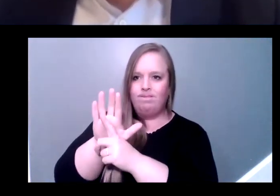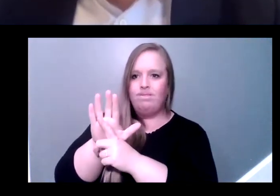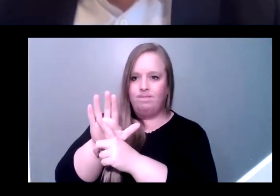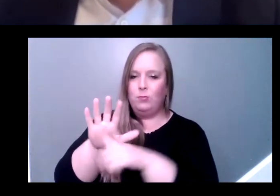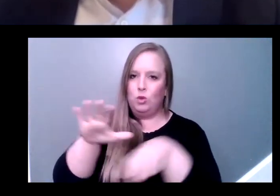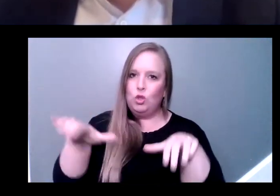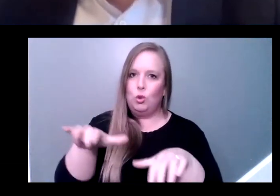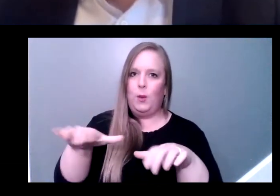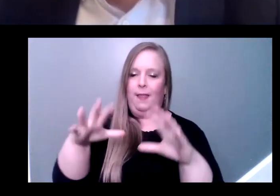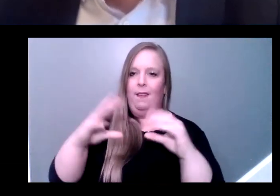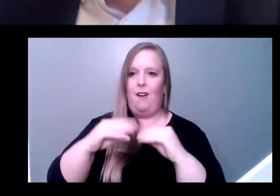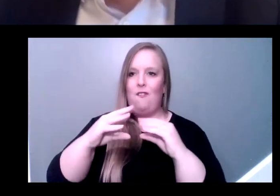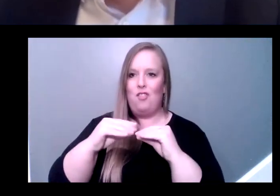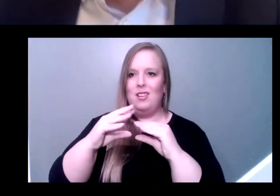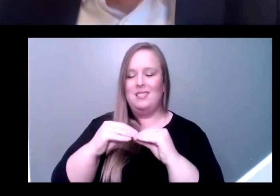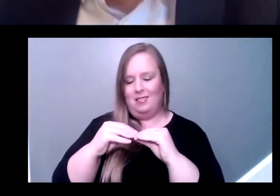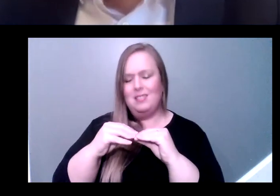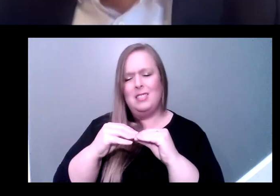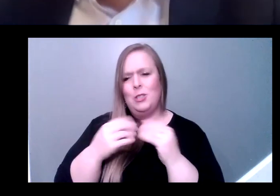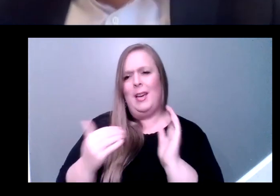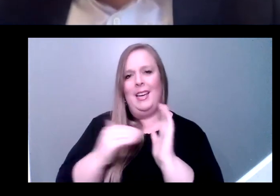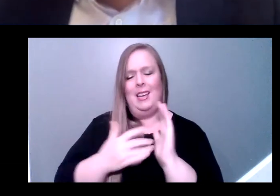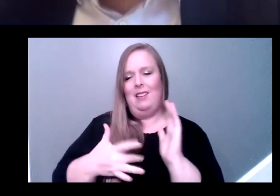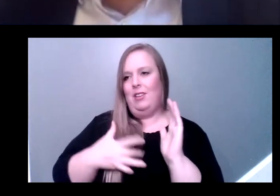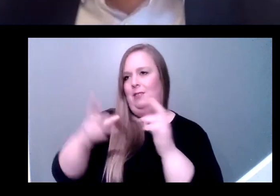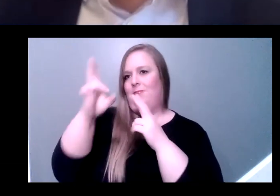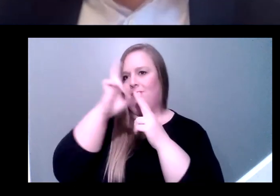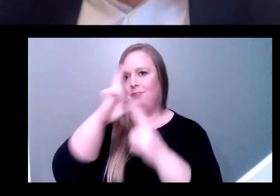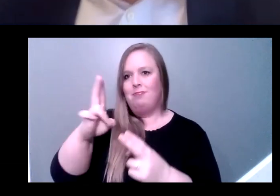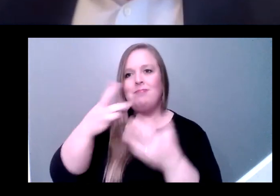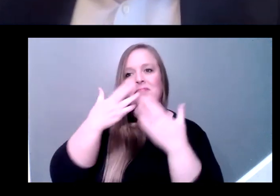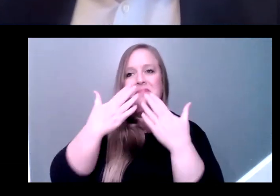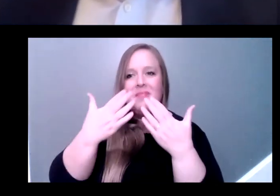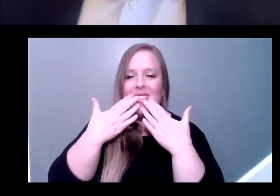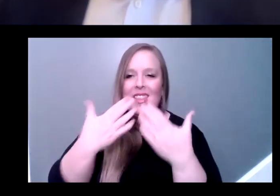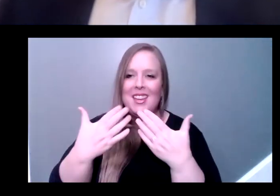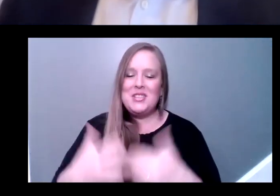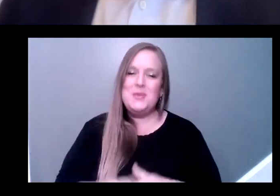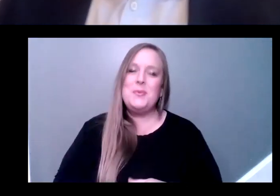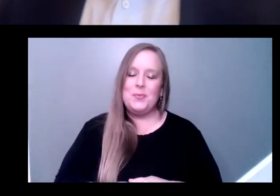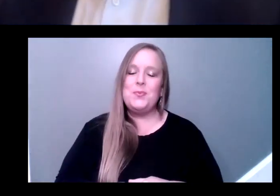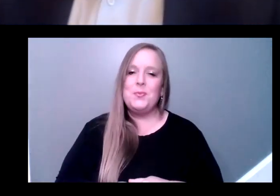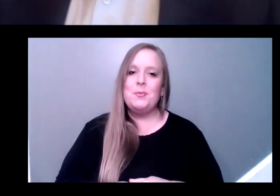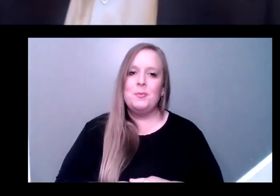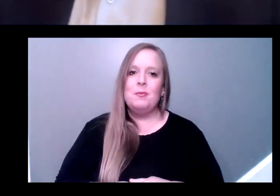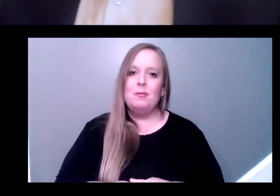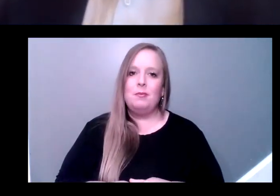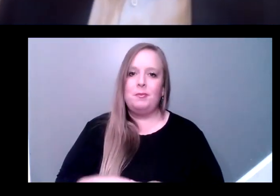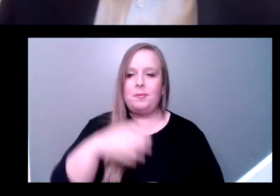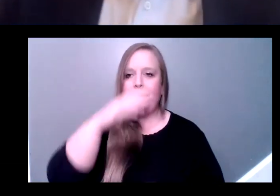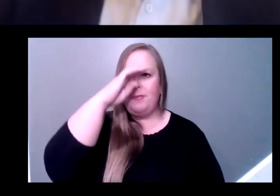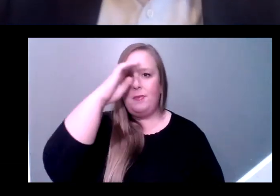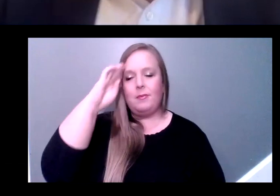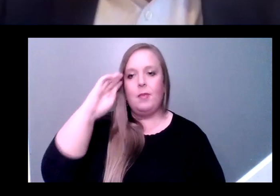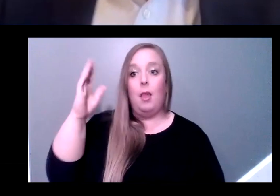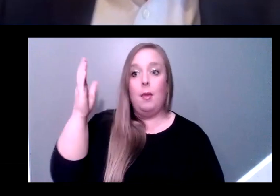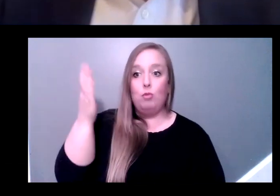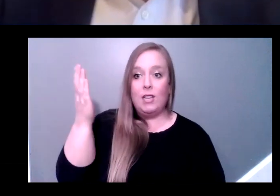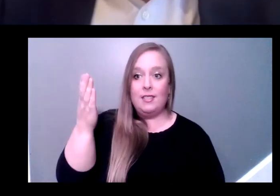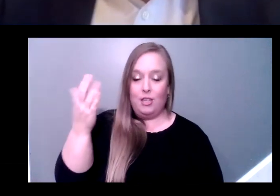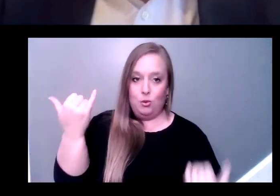such conferences. So again, it's an honor to be here. Thank you. So the presentation I'm going to